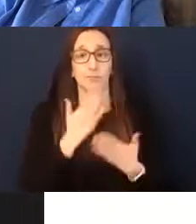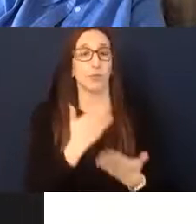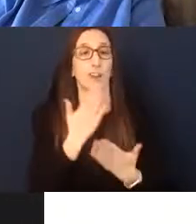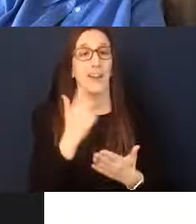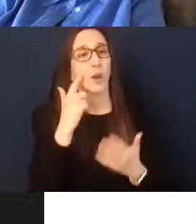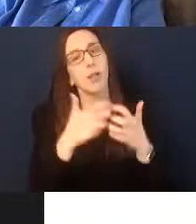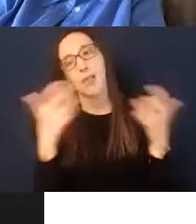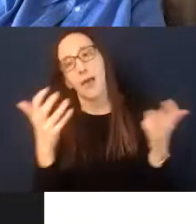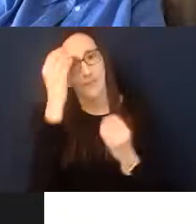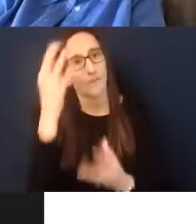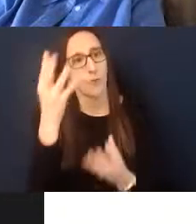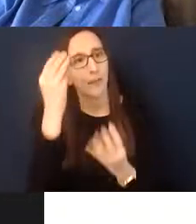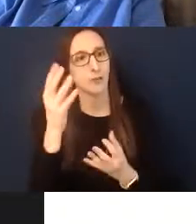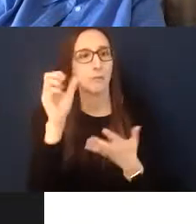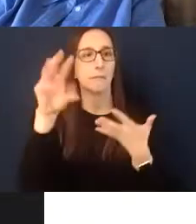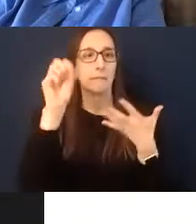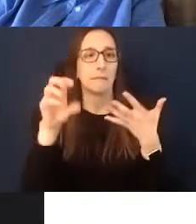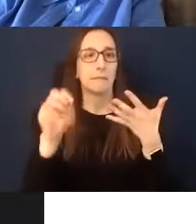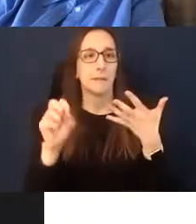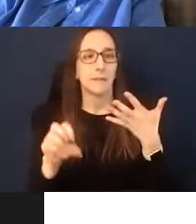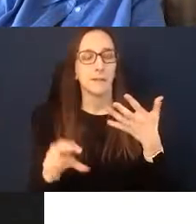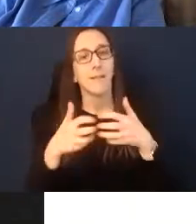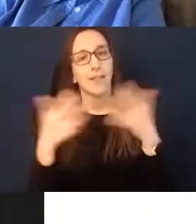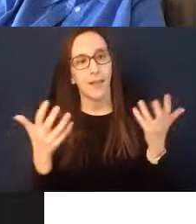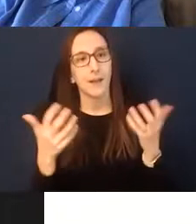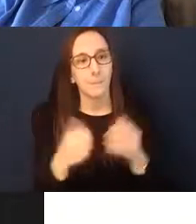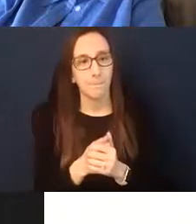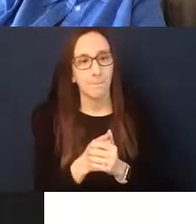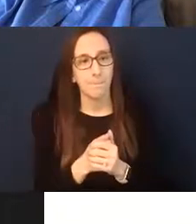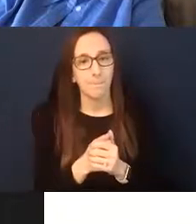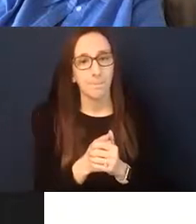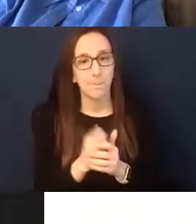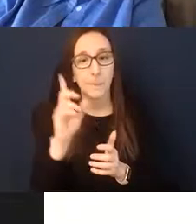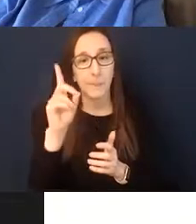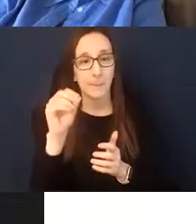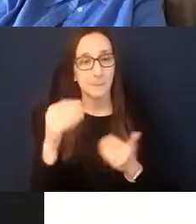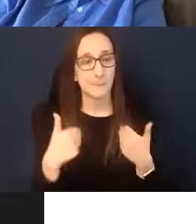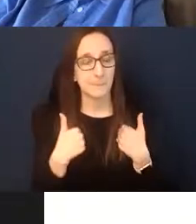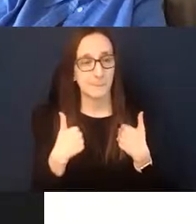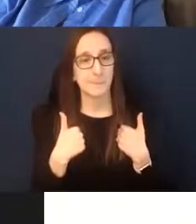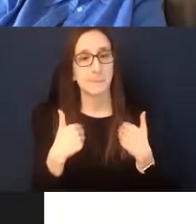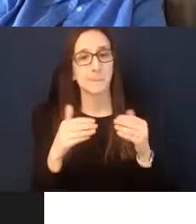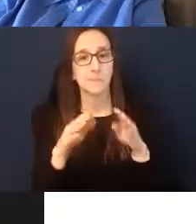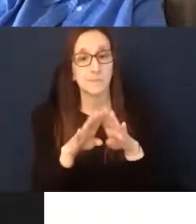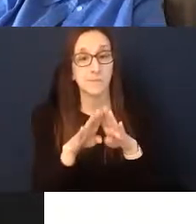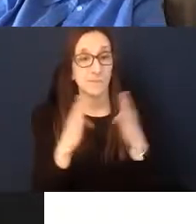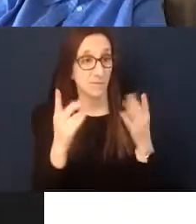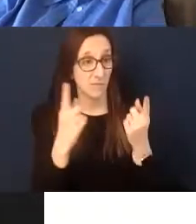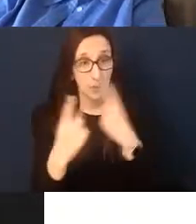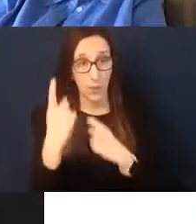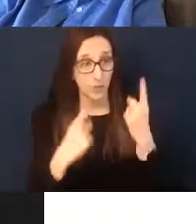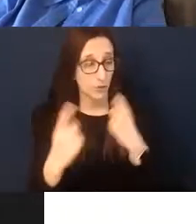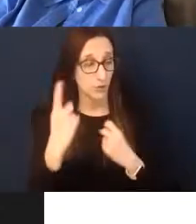of information kind of given to you all at once. I do have it open in some time